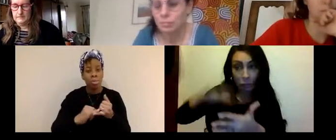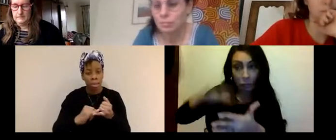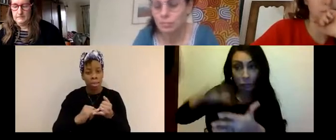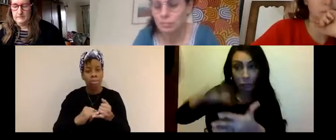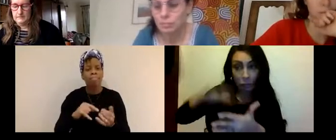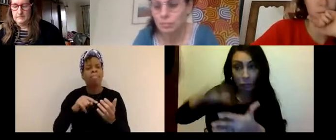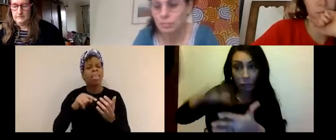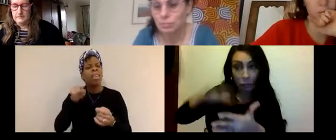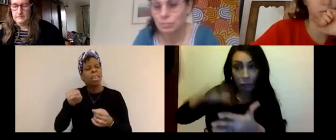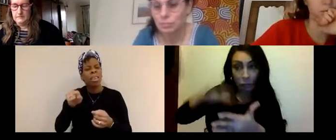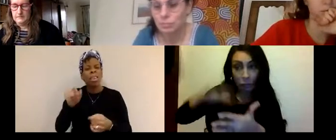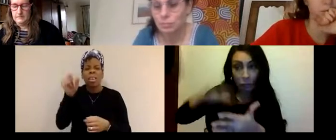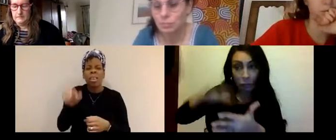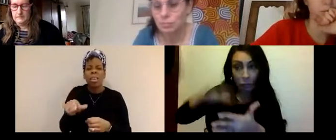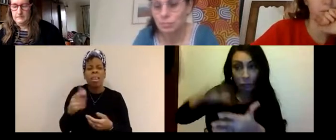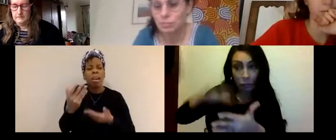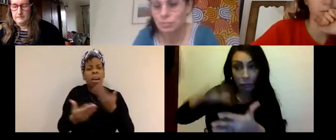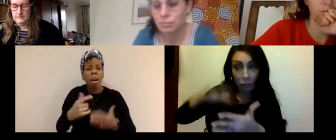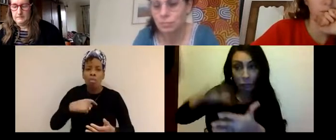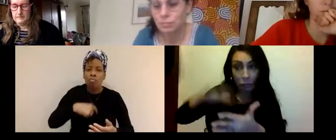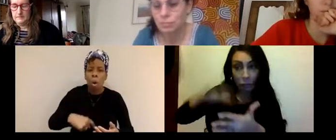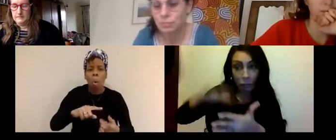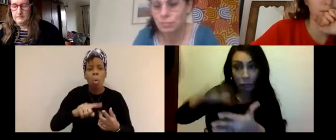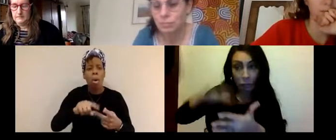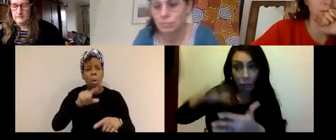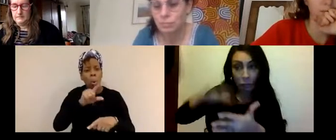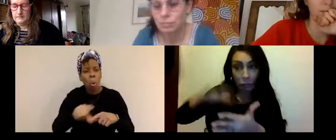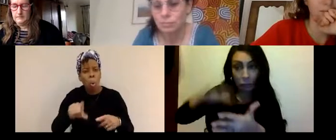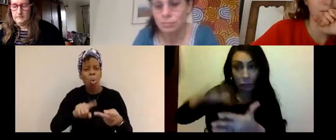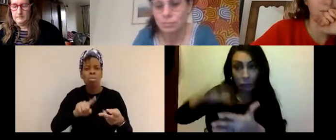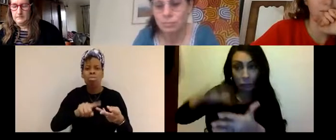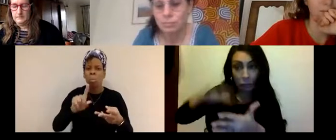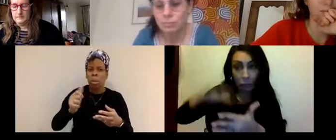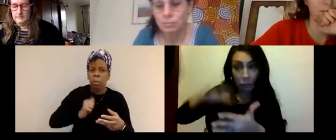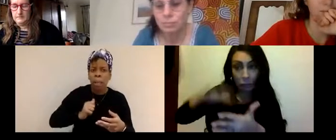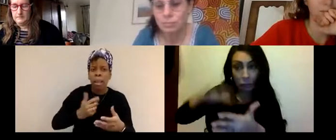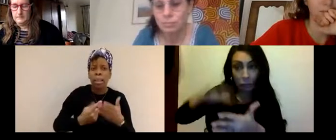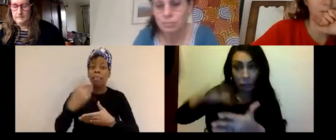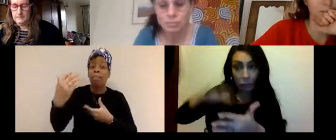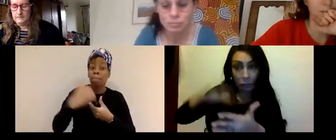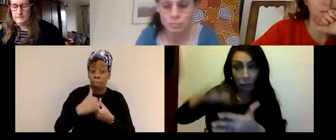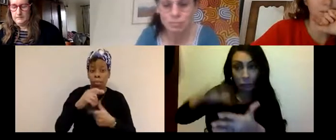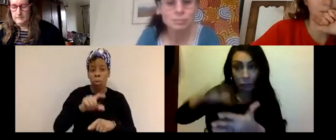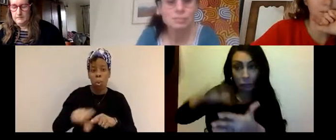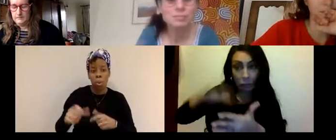her role in the course and what to expect if you're taking part in the course. Thanks,